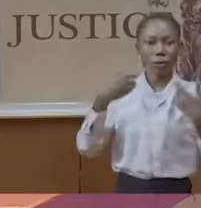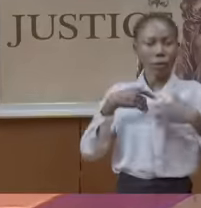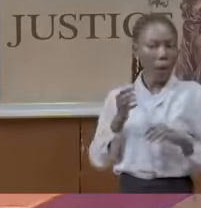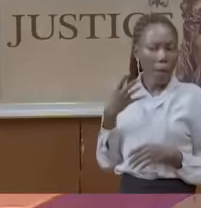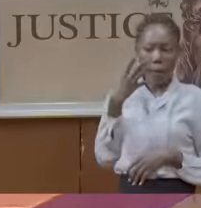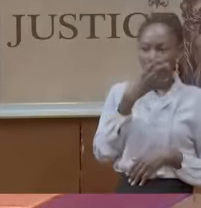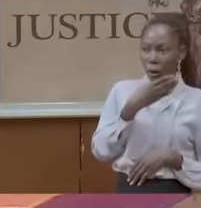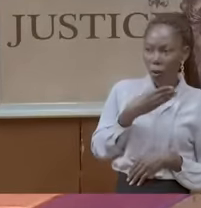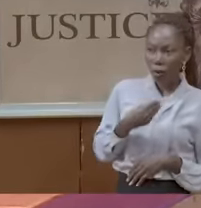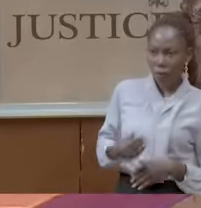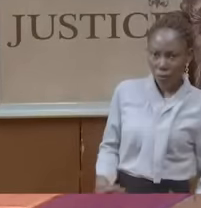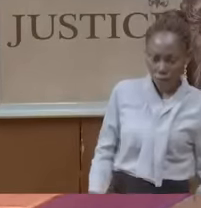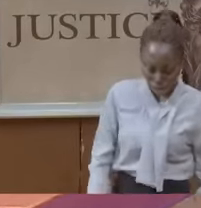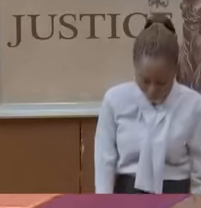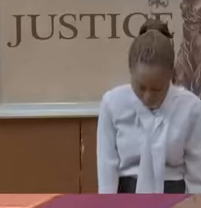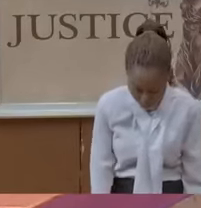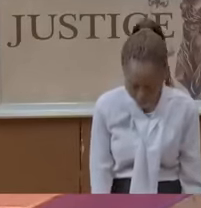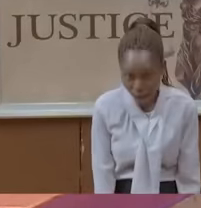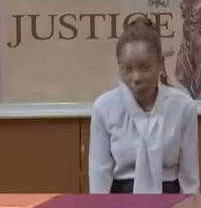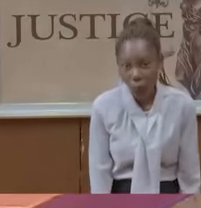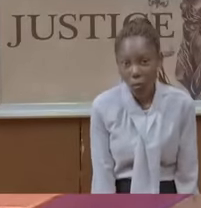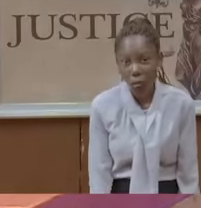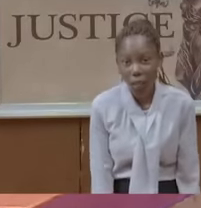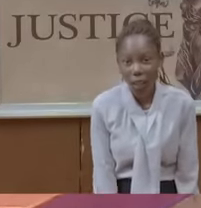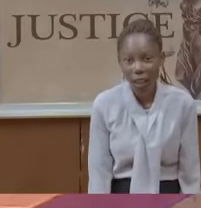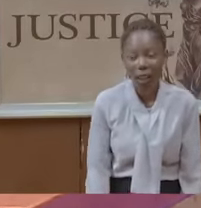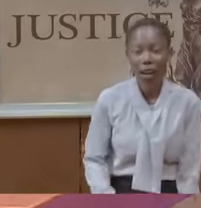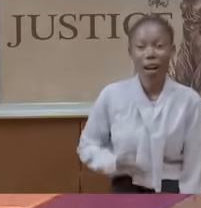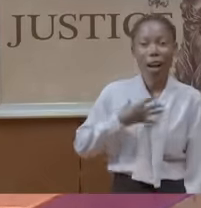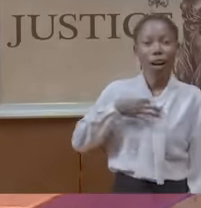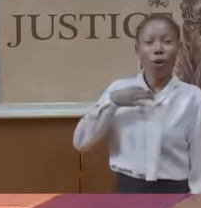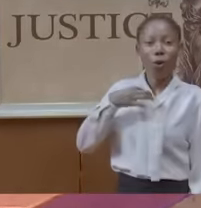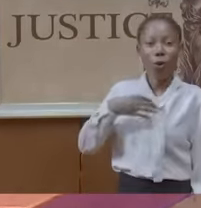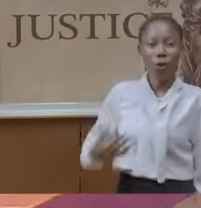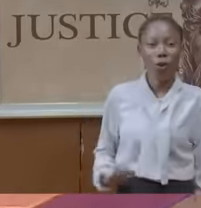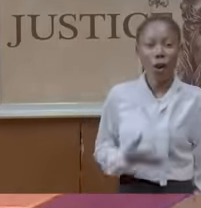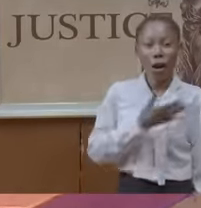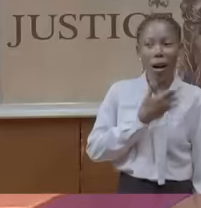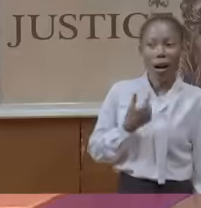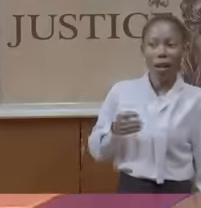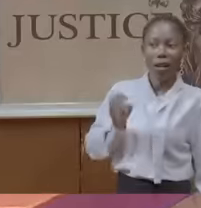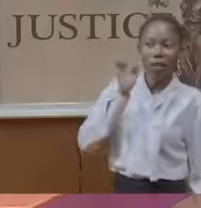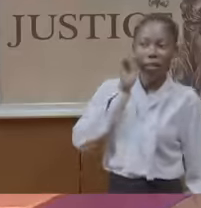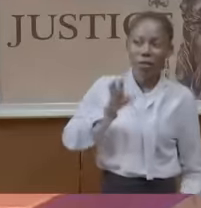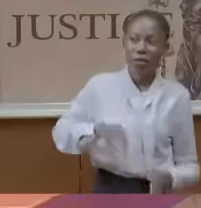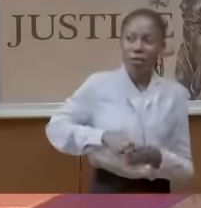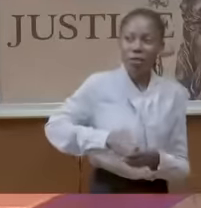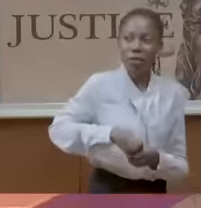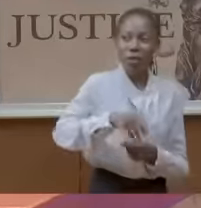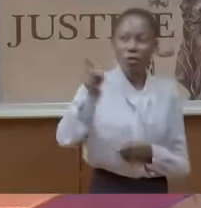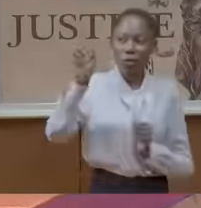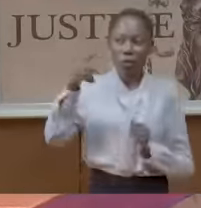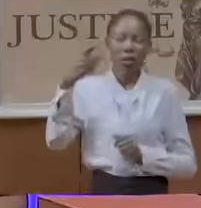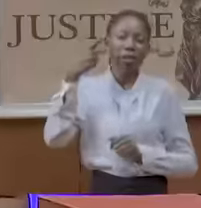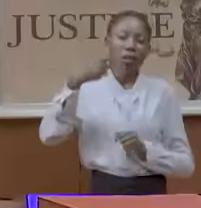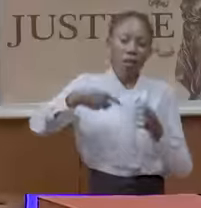dressed up and she walked, she put on a three-quarter this thing and she, as he left the house, because that fence, as we left, we were sitting in her